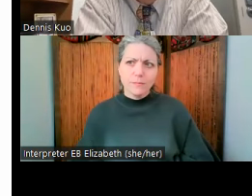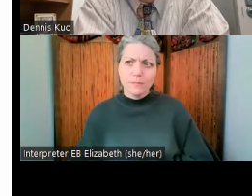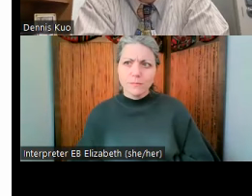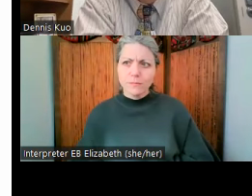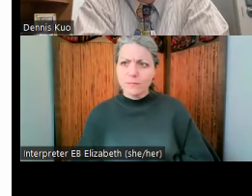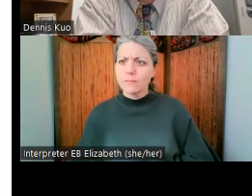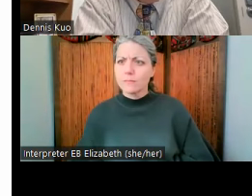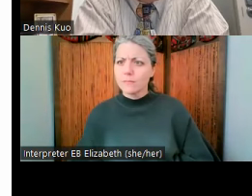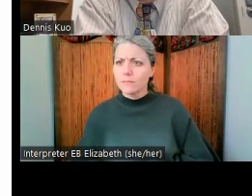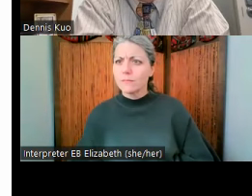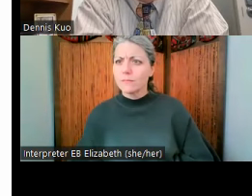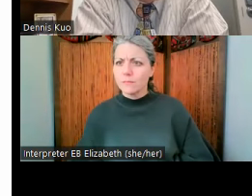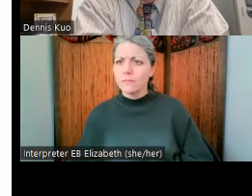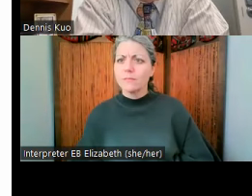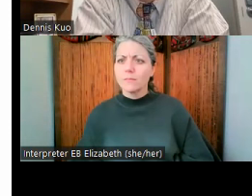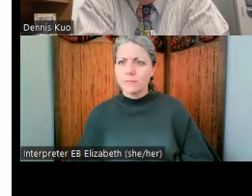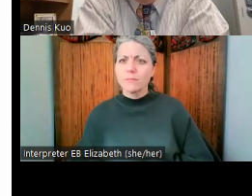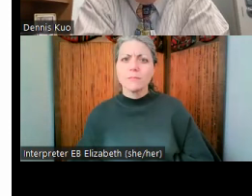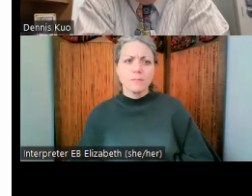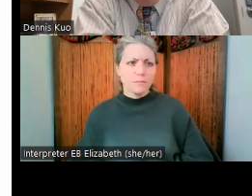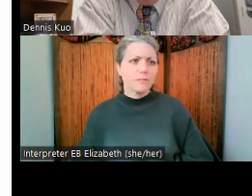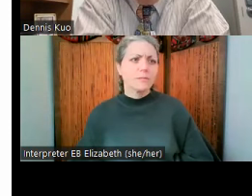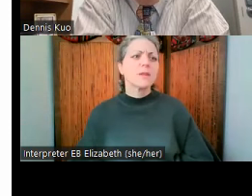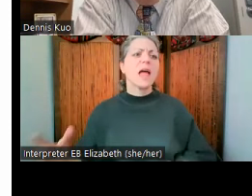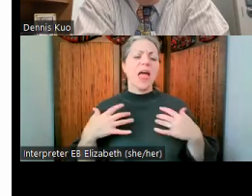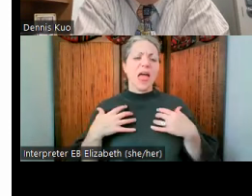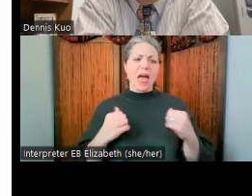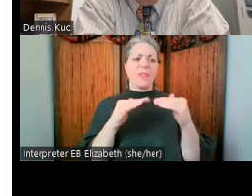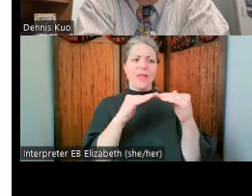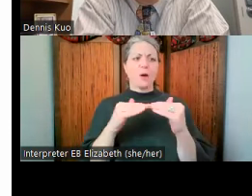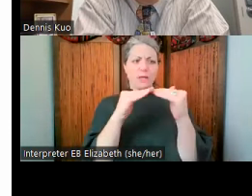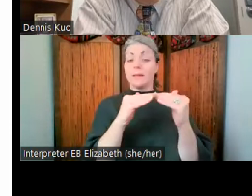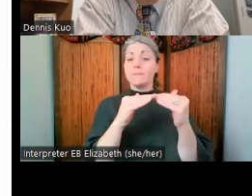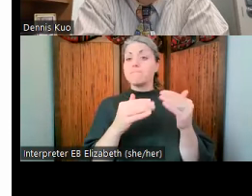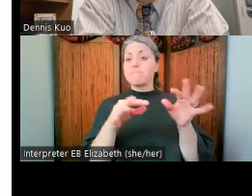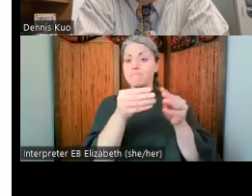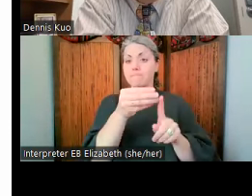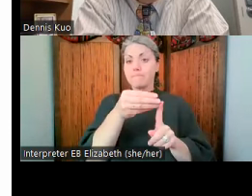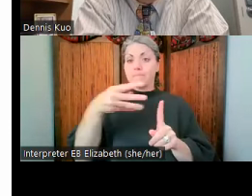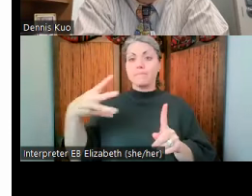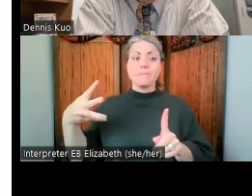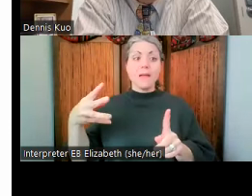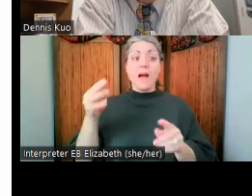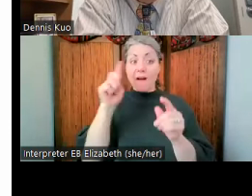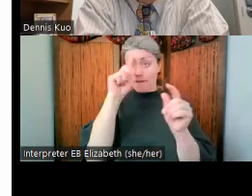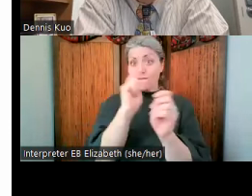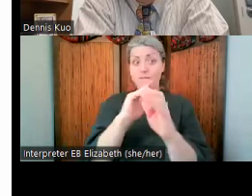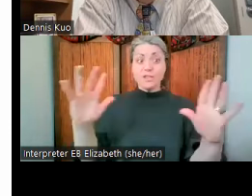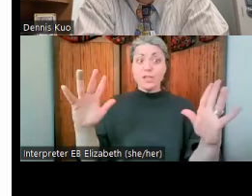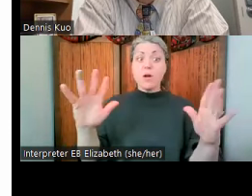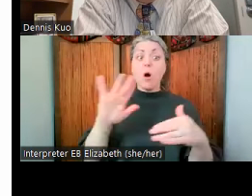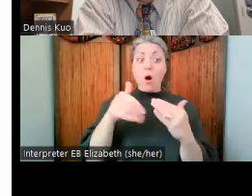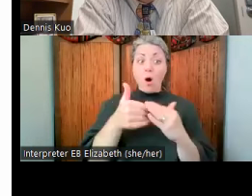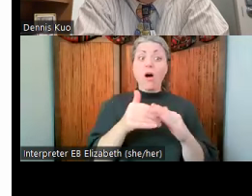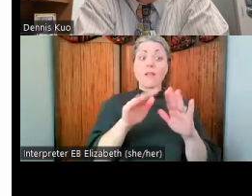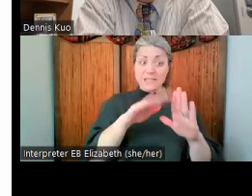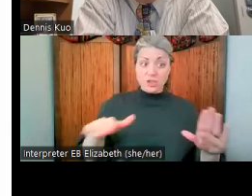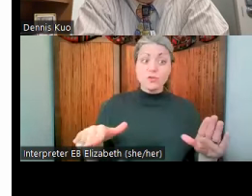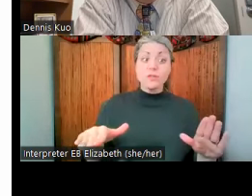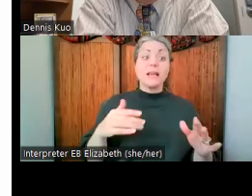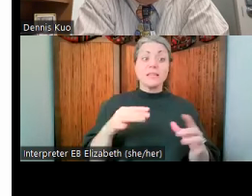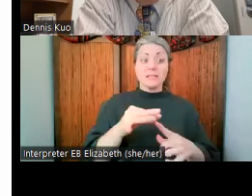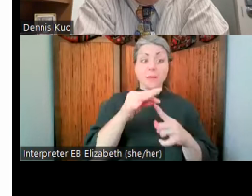Under health equity, the vision for our programming policies going forward is that all children who use special healthcare needs have a fair and